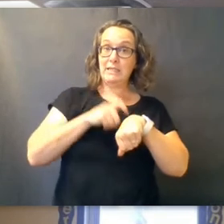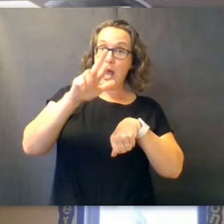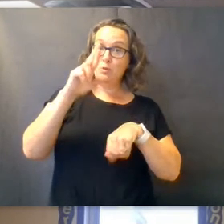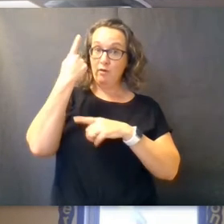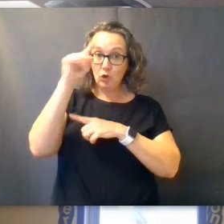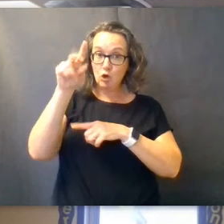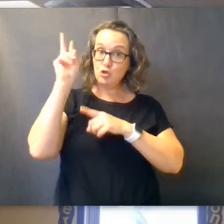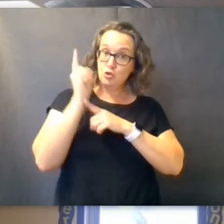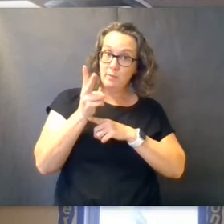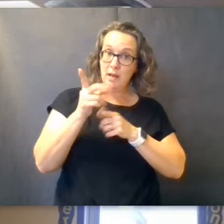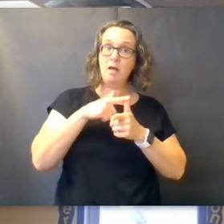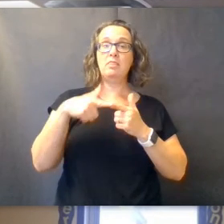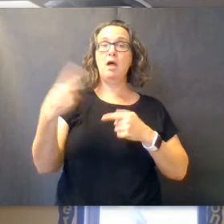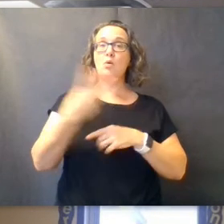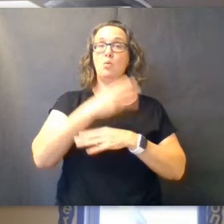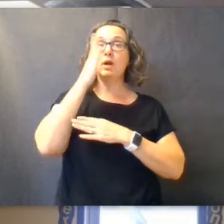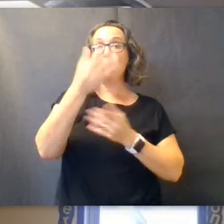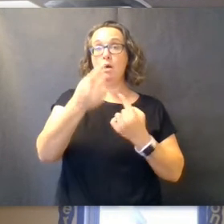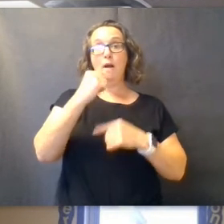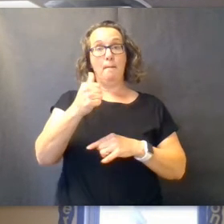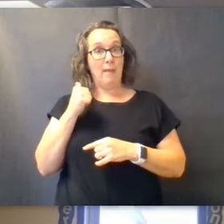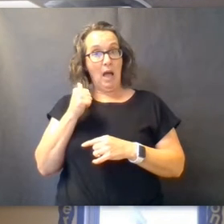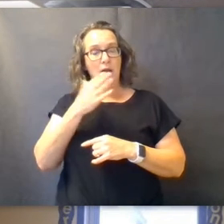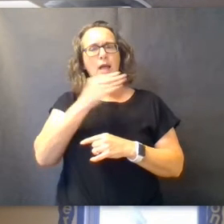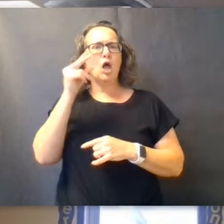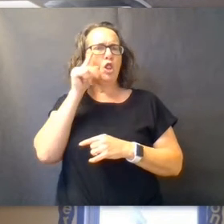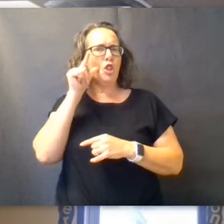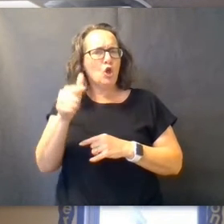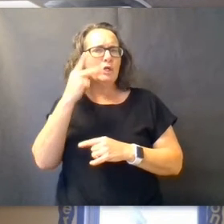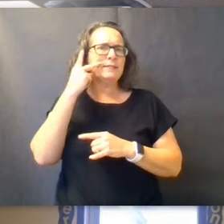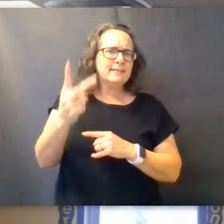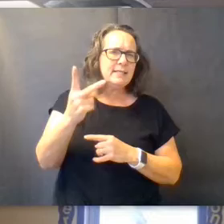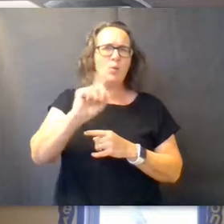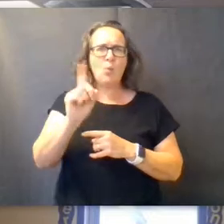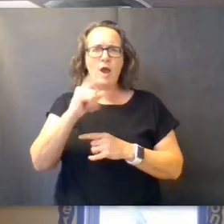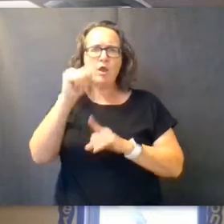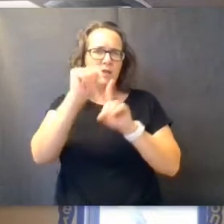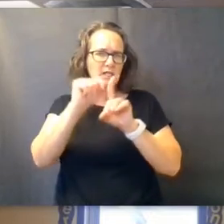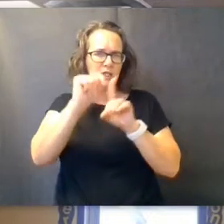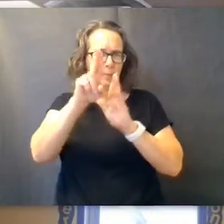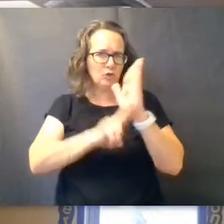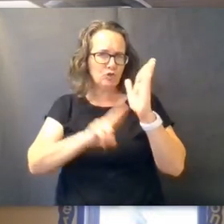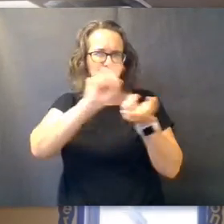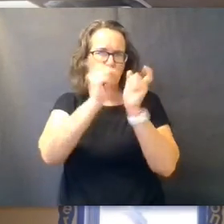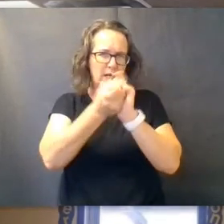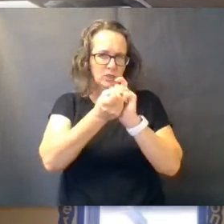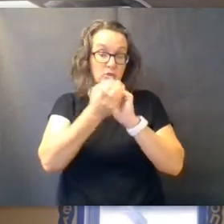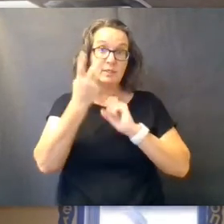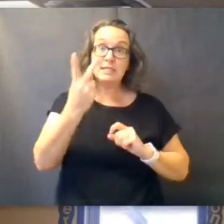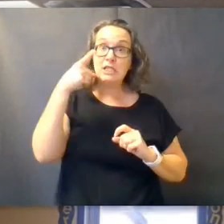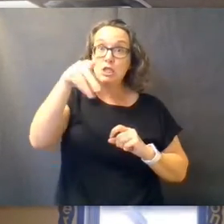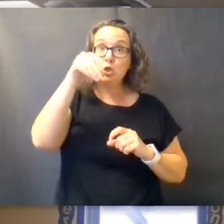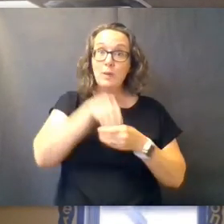back and we're going to look and see where the temperature changed. See you in 2 minutes.